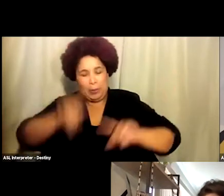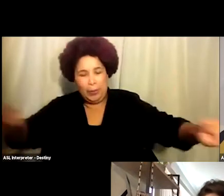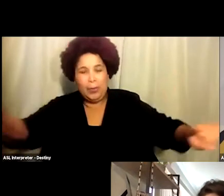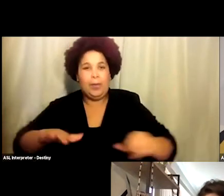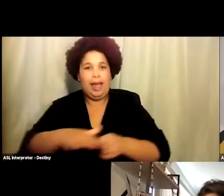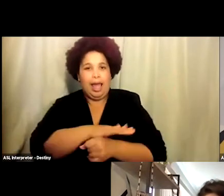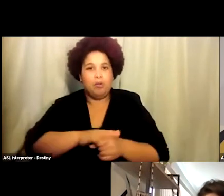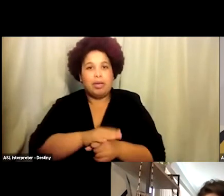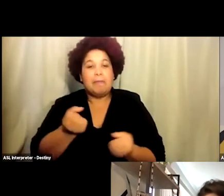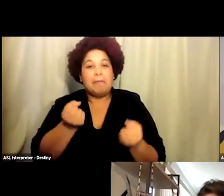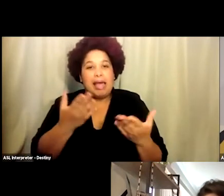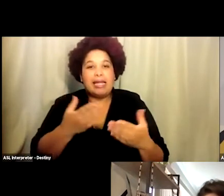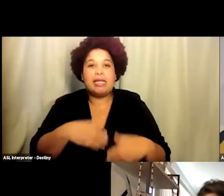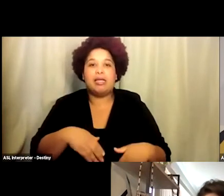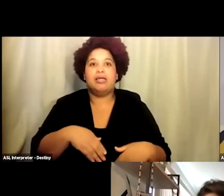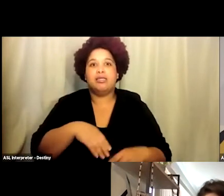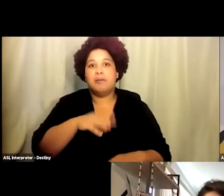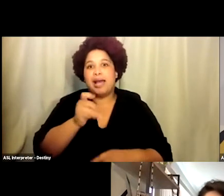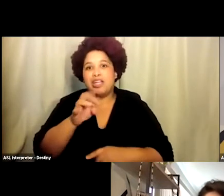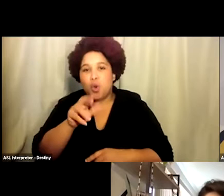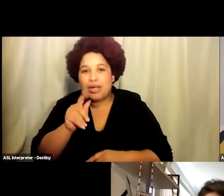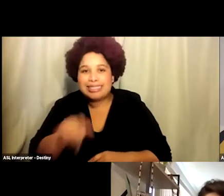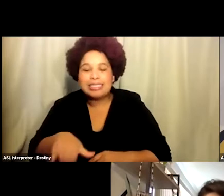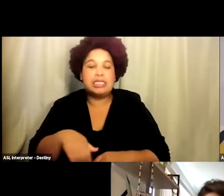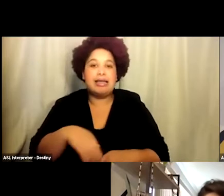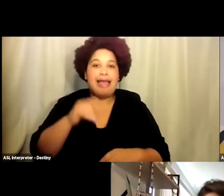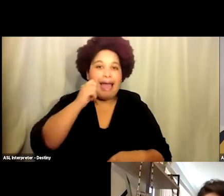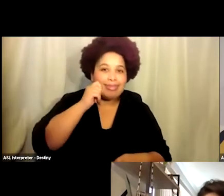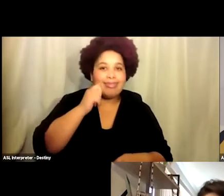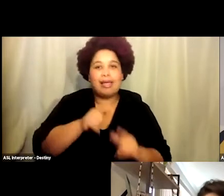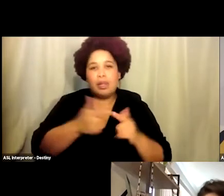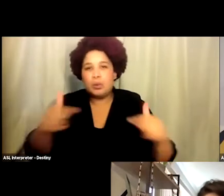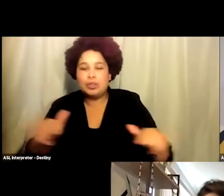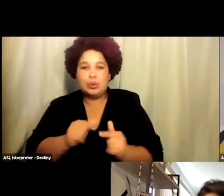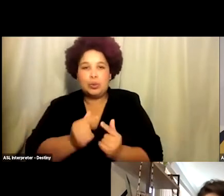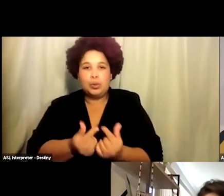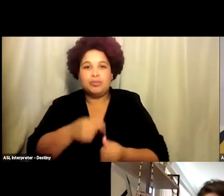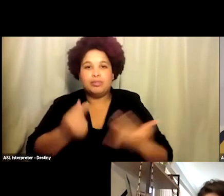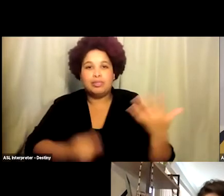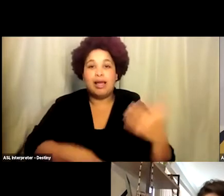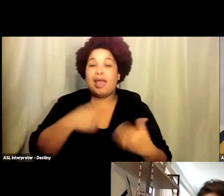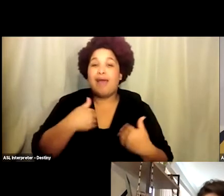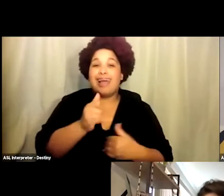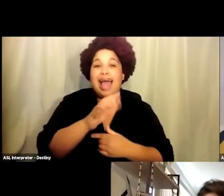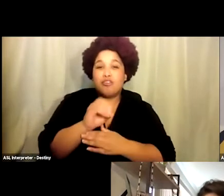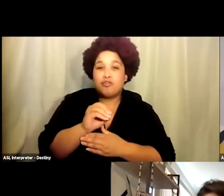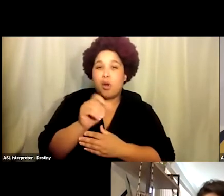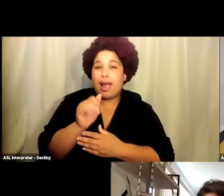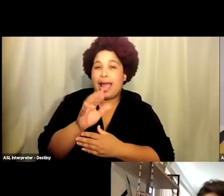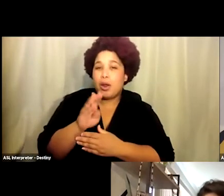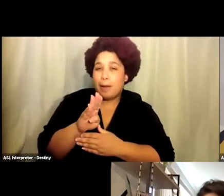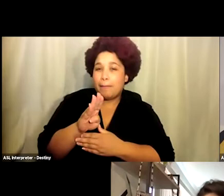many minority ethnic, religious, and linguistics groups. The MENA region itself also includes many Afro-Arab countries, but for the purpose